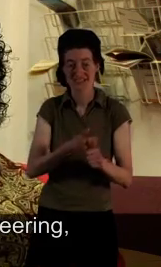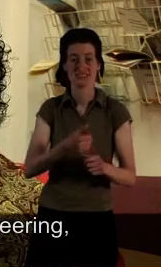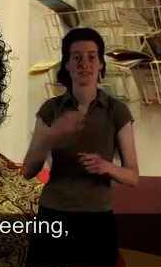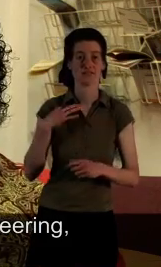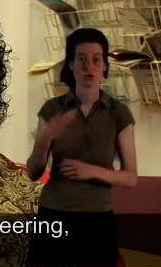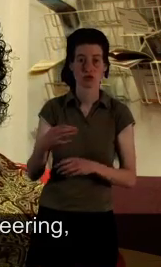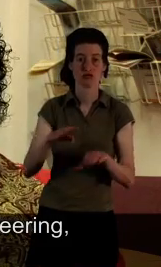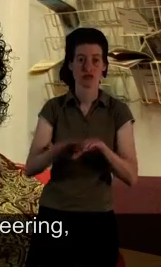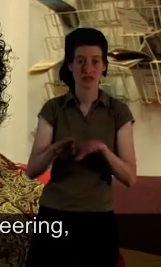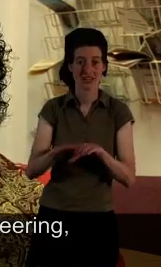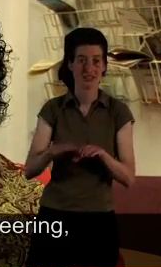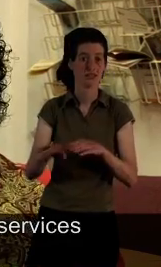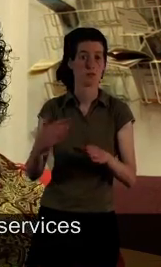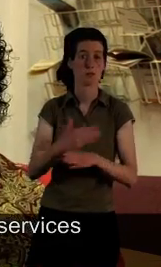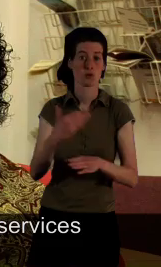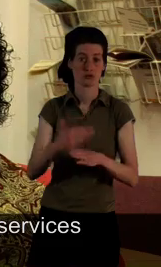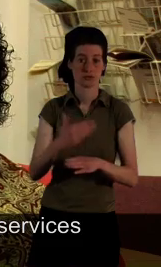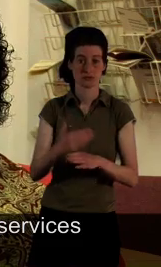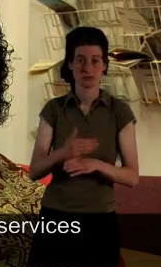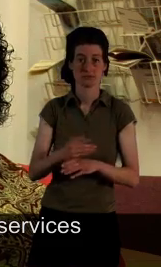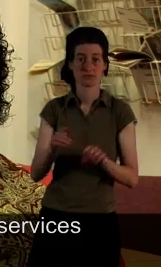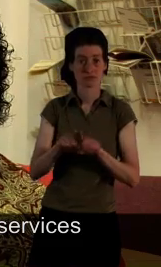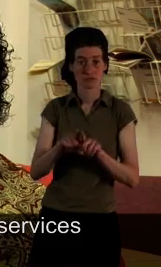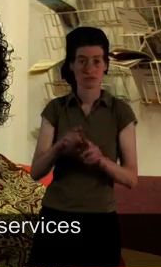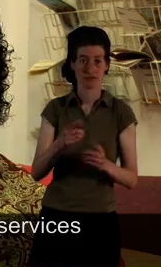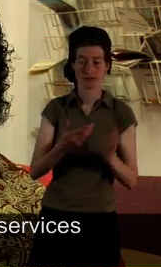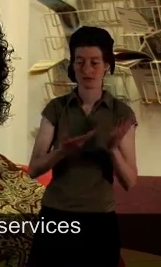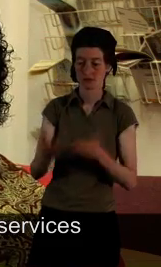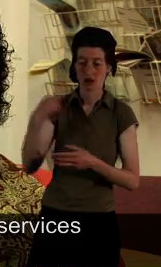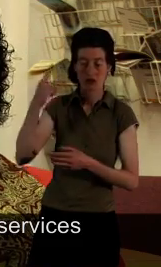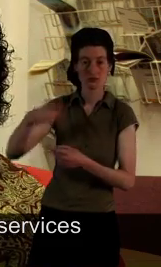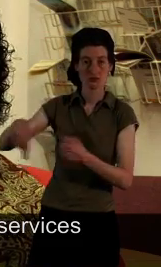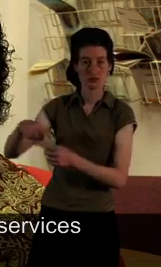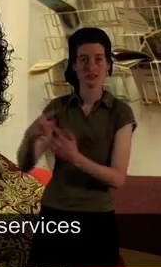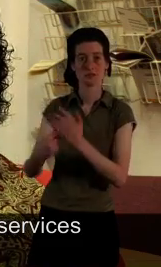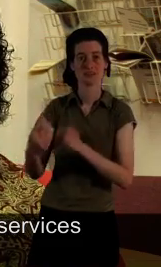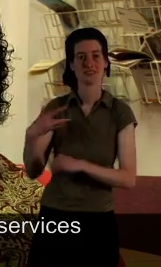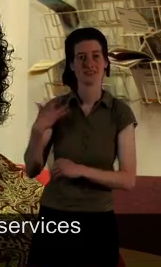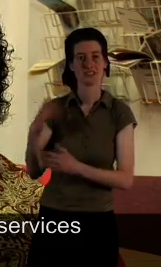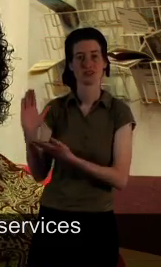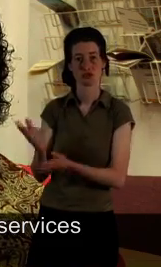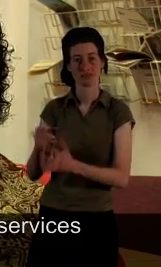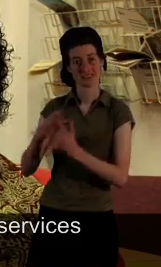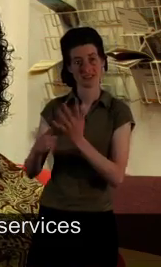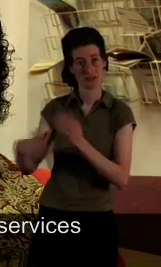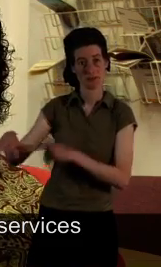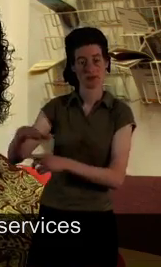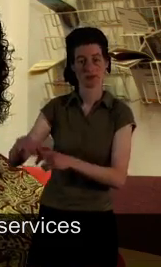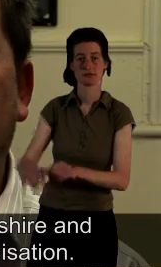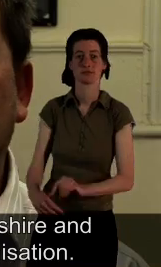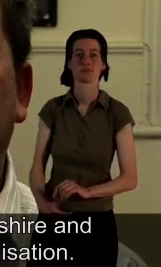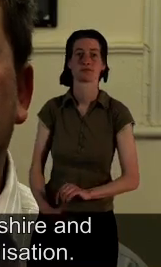volunteering, training and employment, as well as other independent living services to disabled